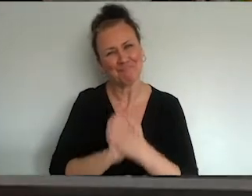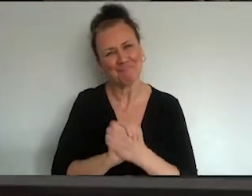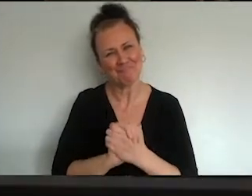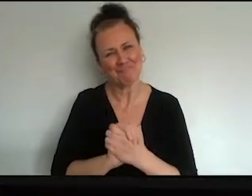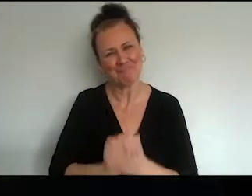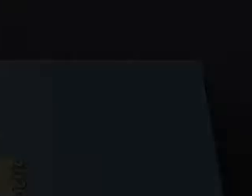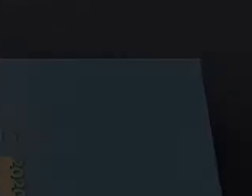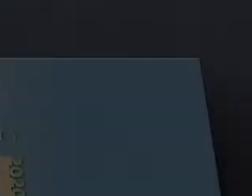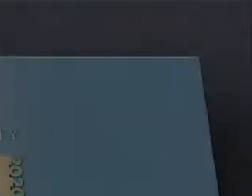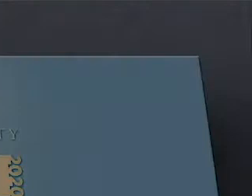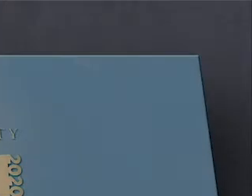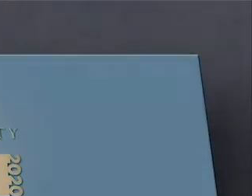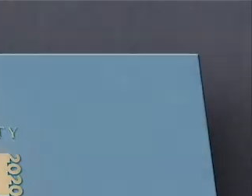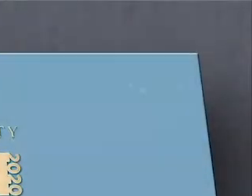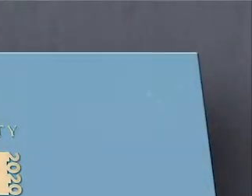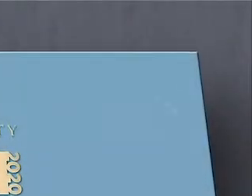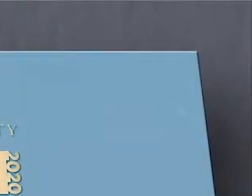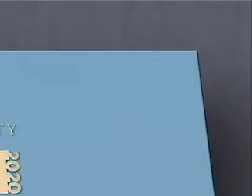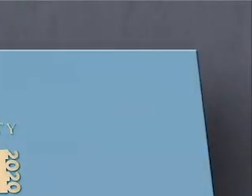Congratulations.